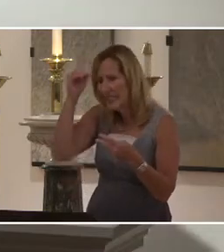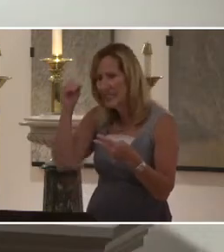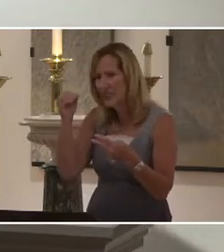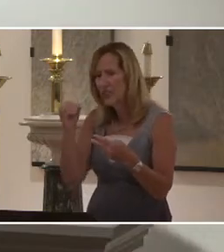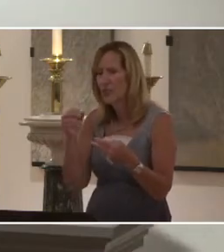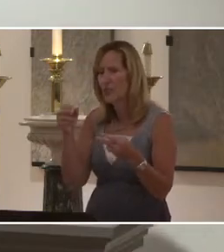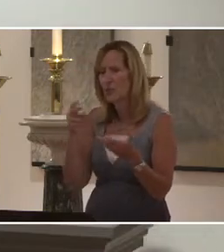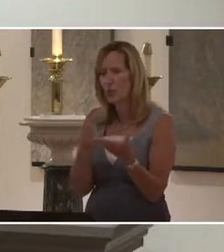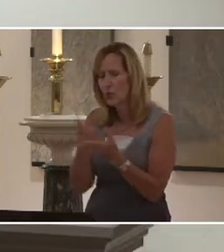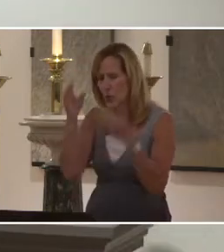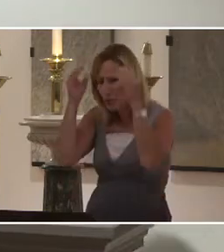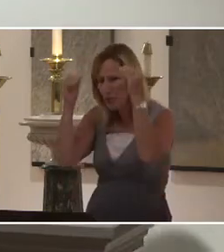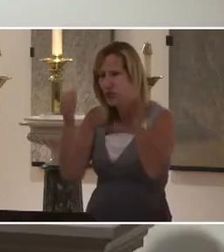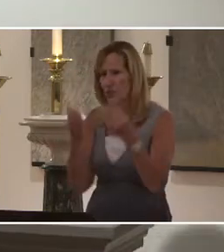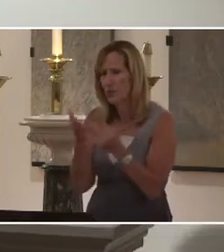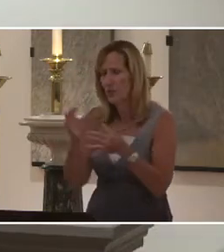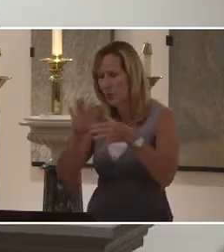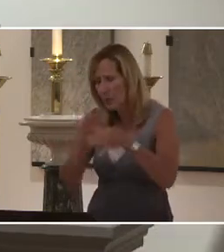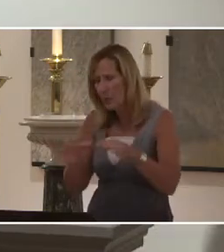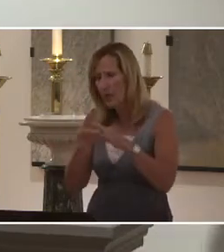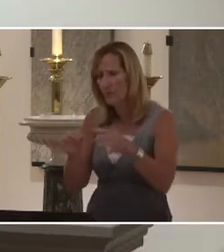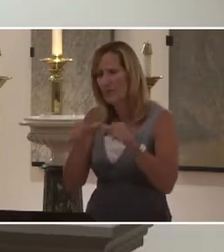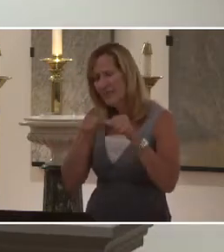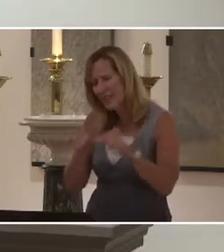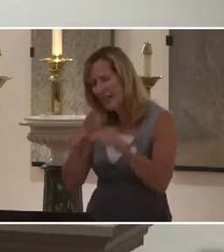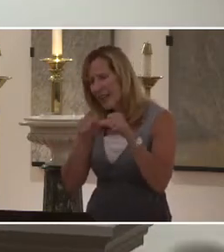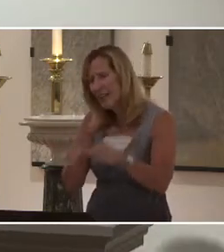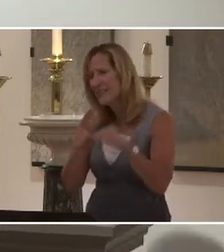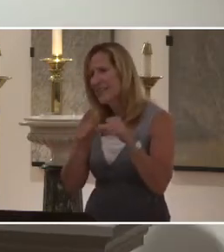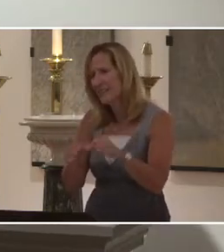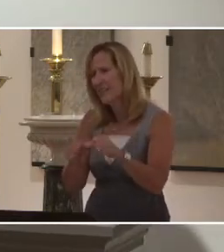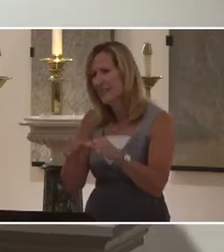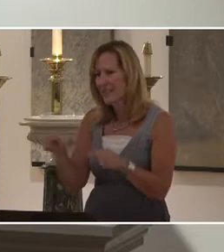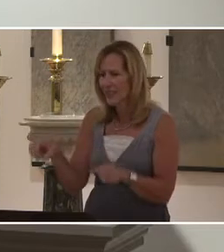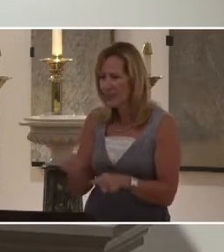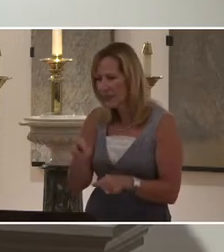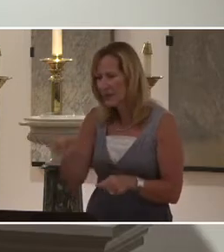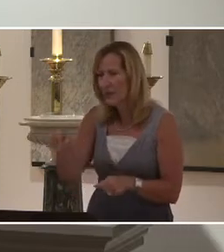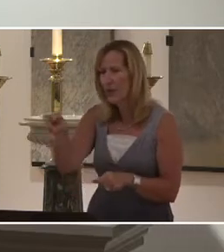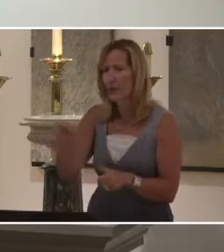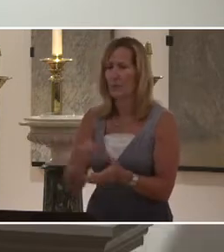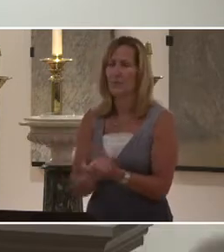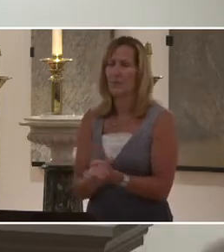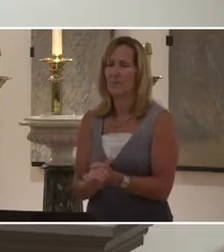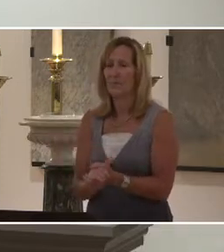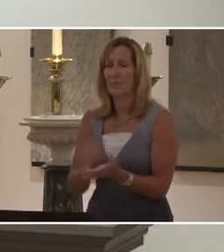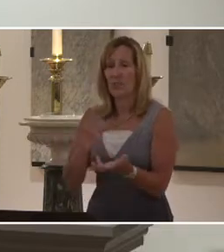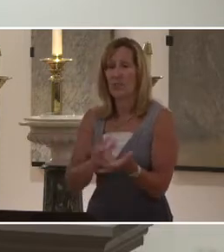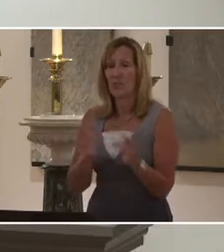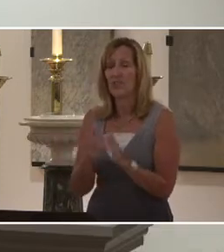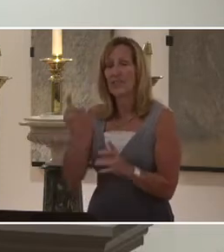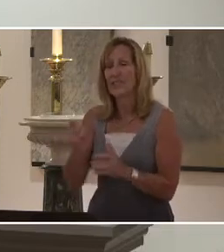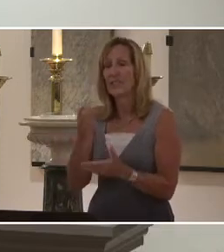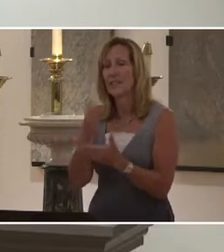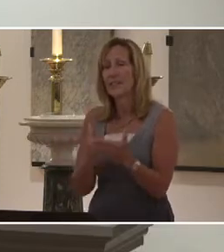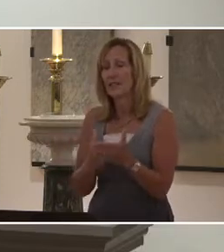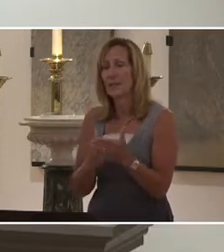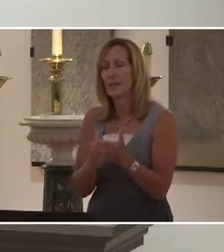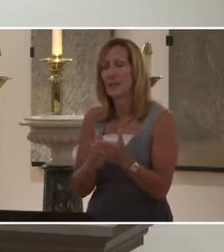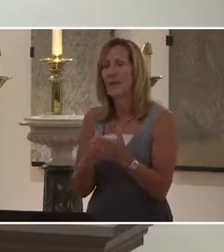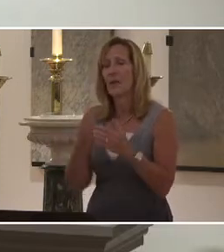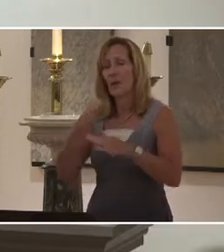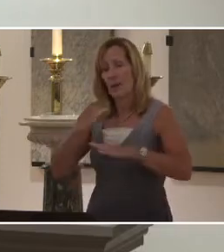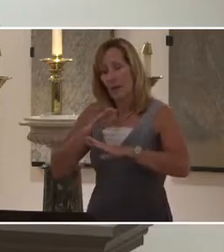truth teaching through parables, constantly on the go, go, go. Jesus needs some Sabbath